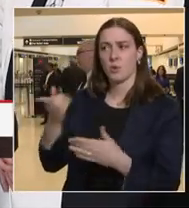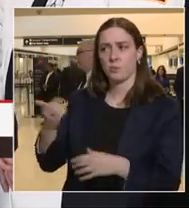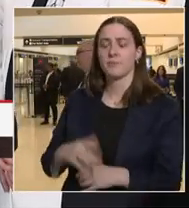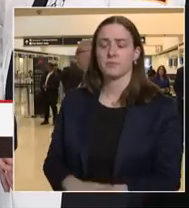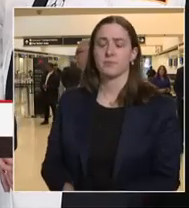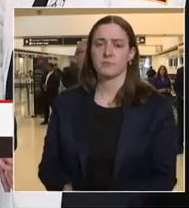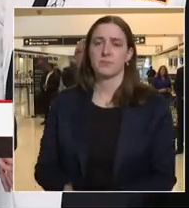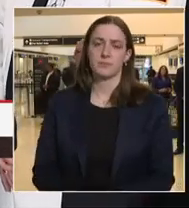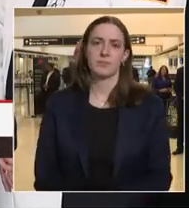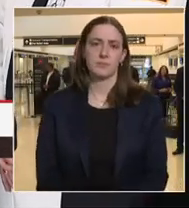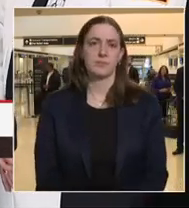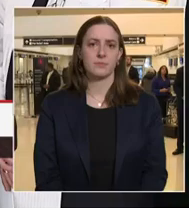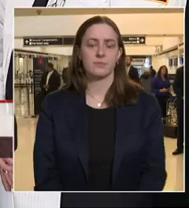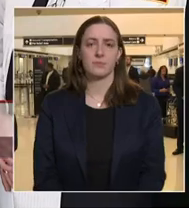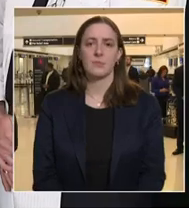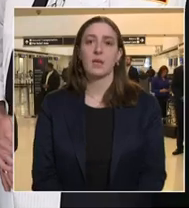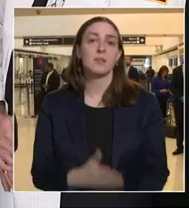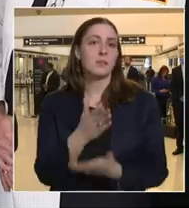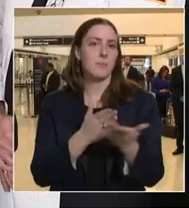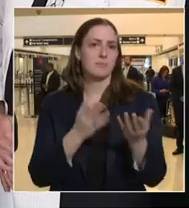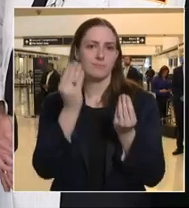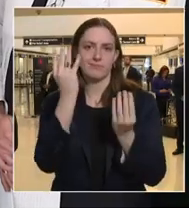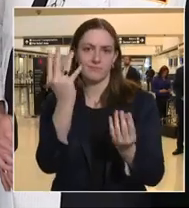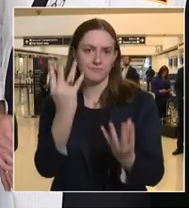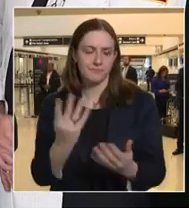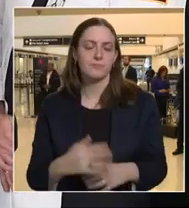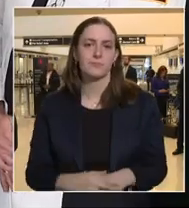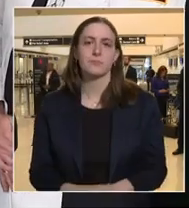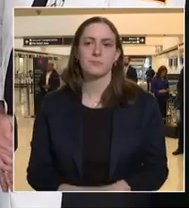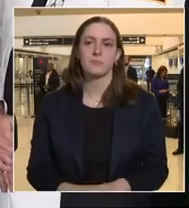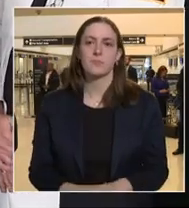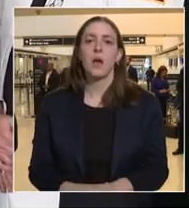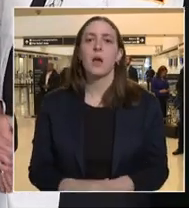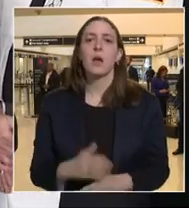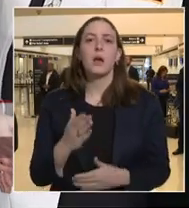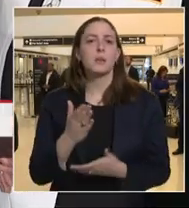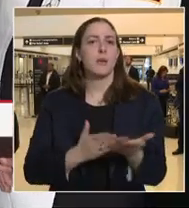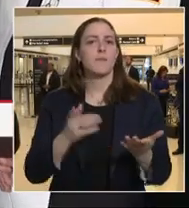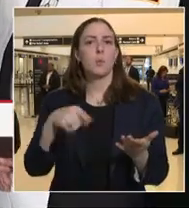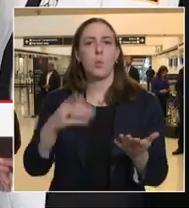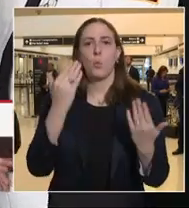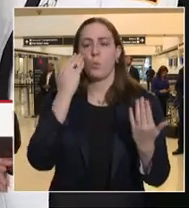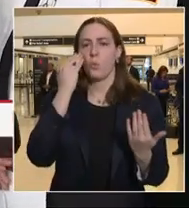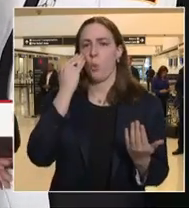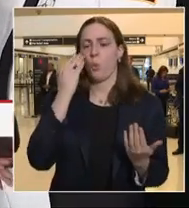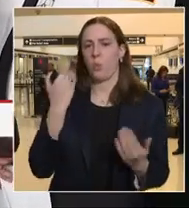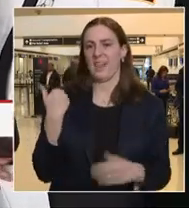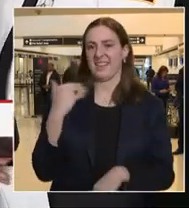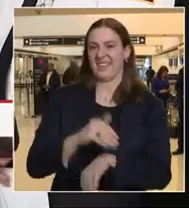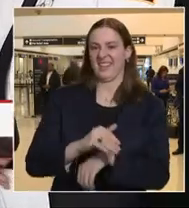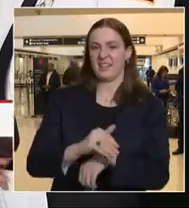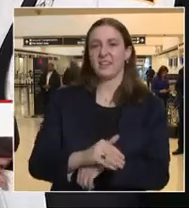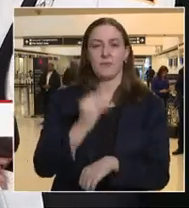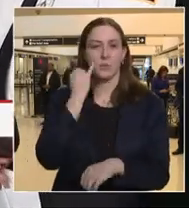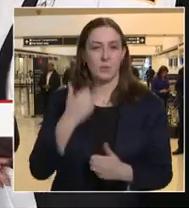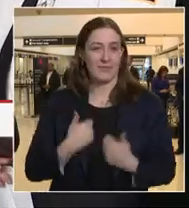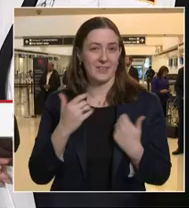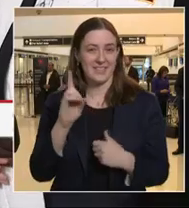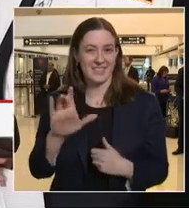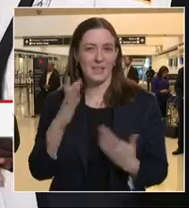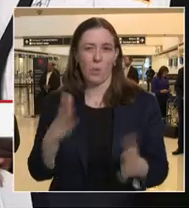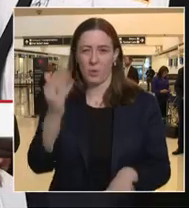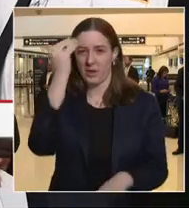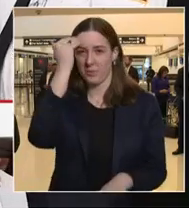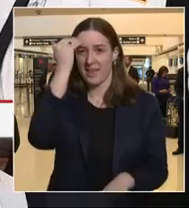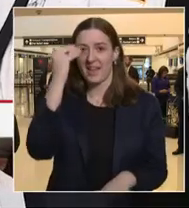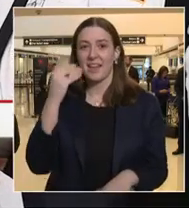details I'd like to give all of you, and some of you have reported this, but last night, if you live in the D.C. area, you would know that this was